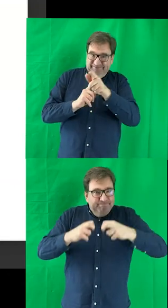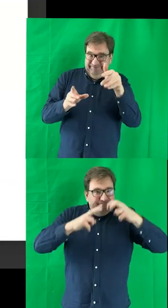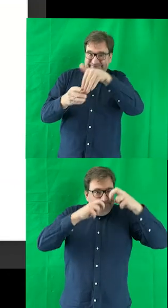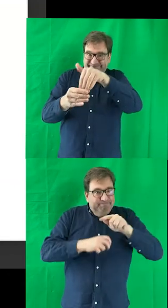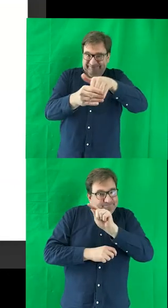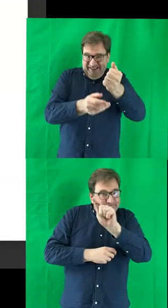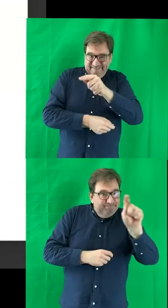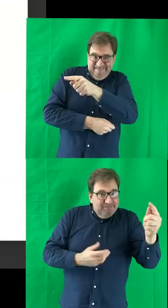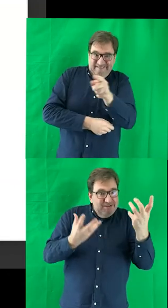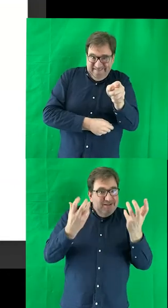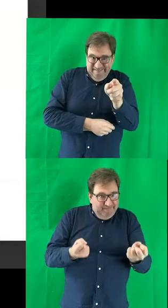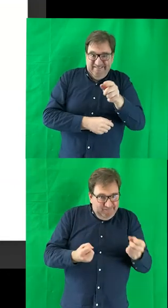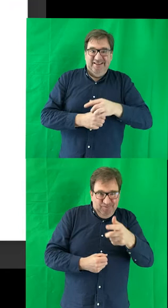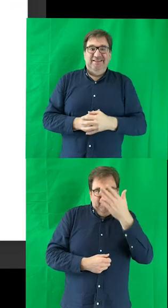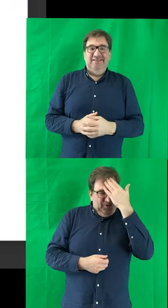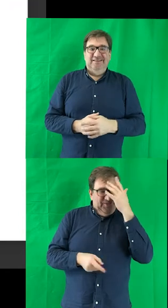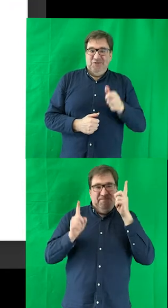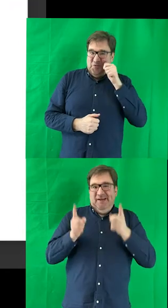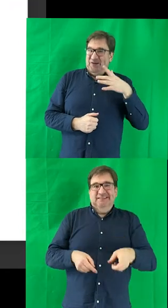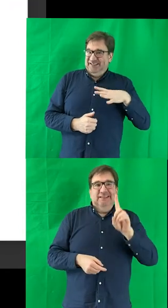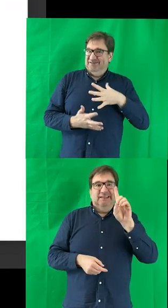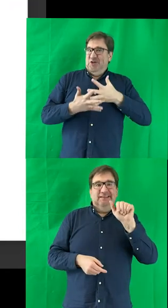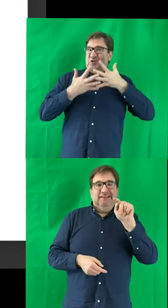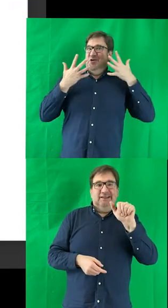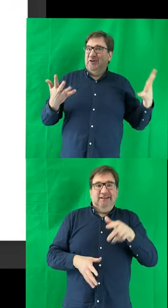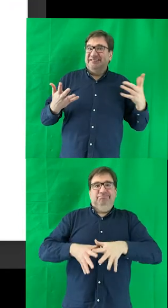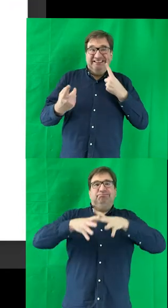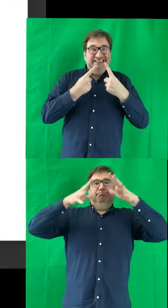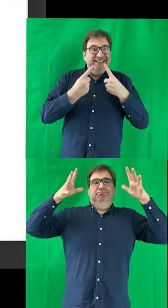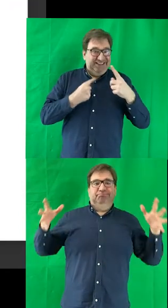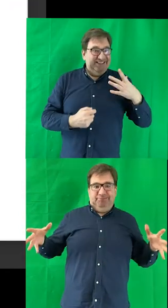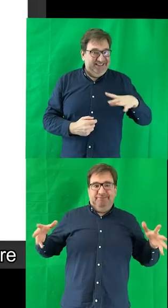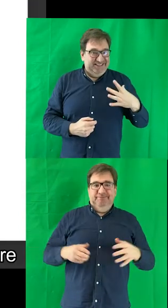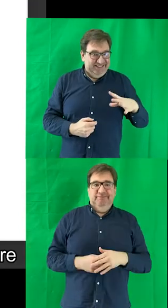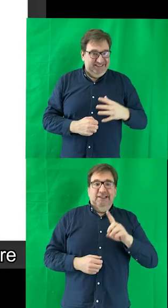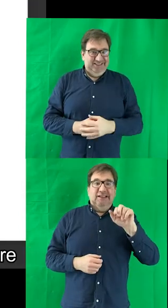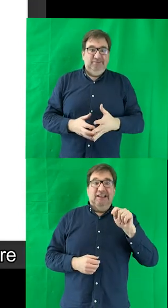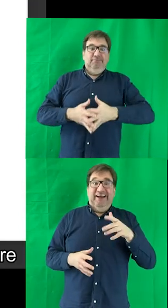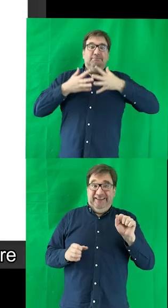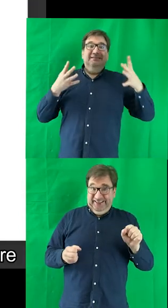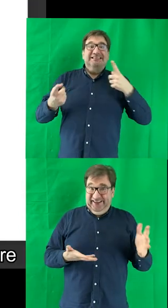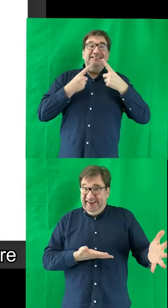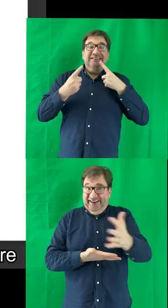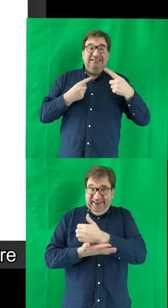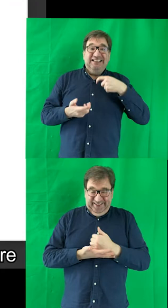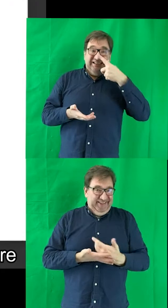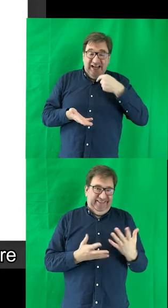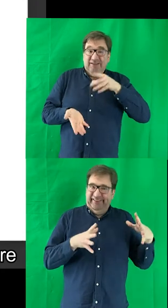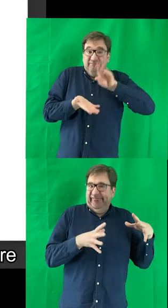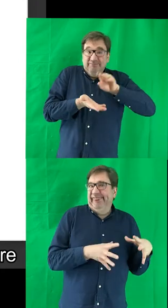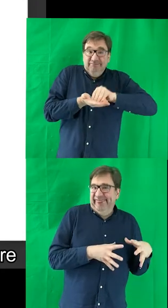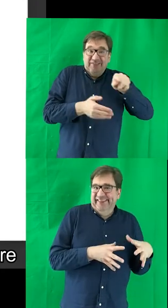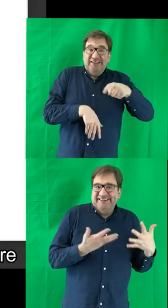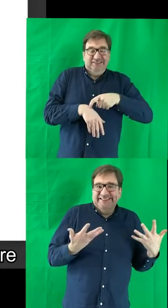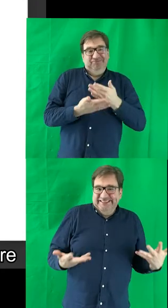learning community, and you know that you need lots and lots of data, and the amount of data that we can capture at this